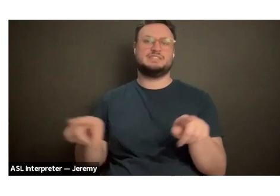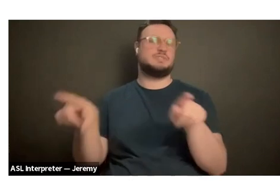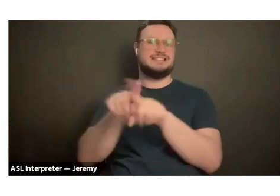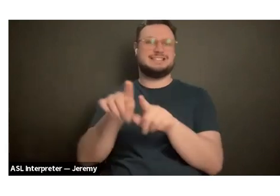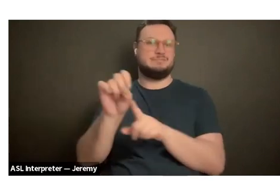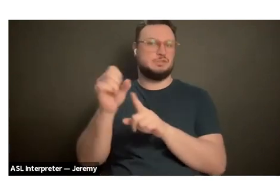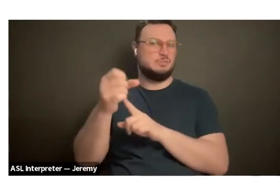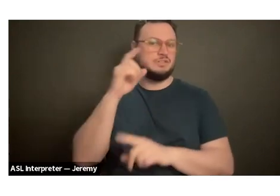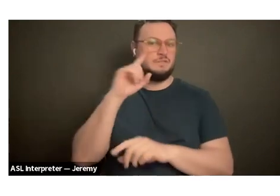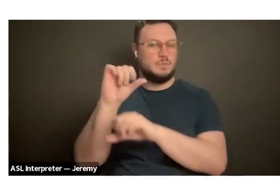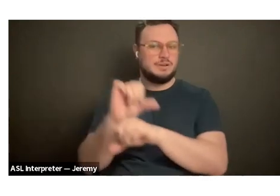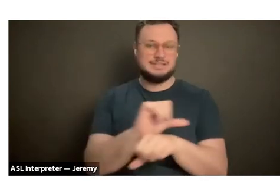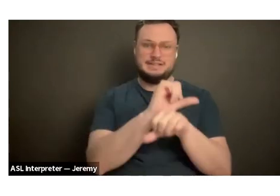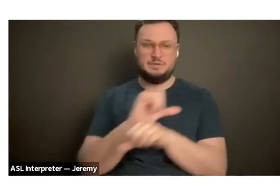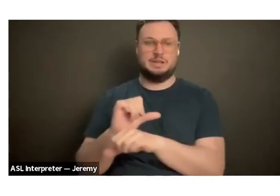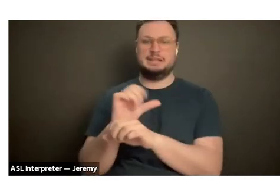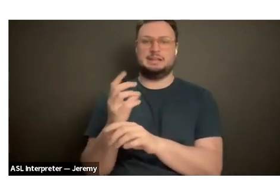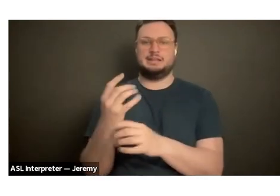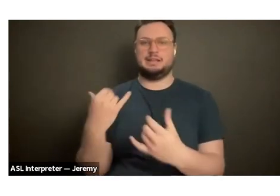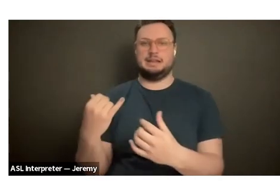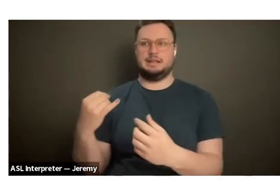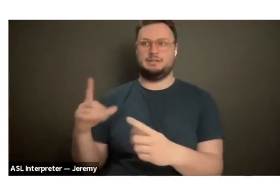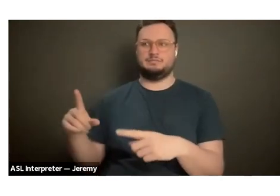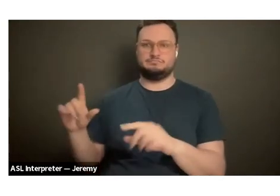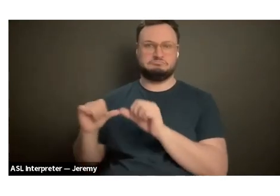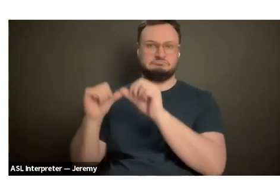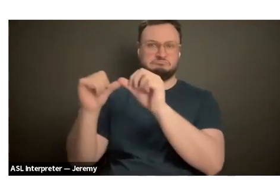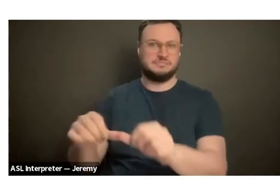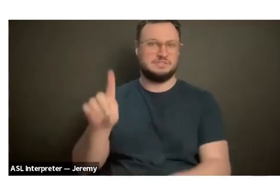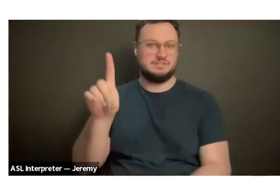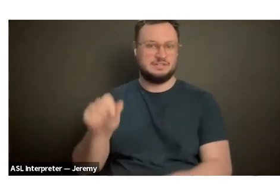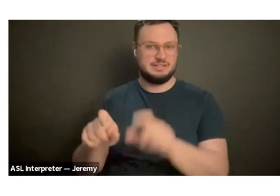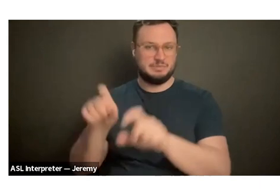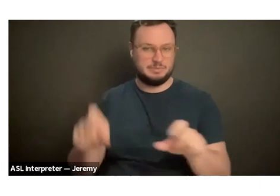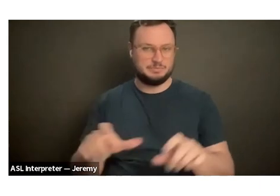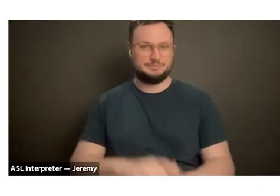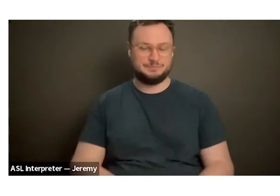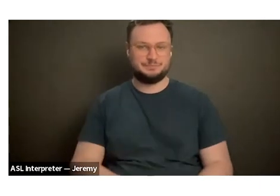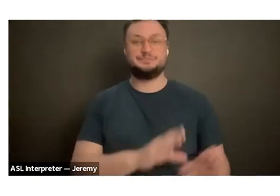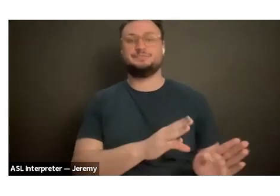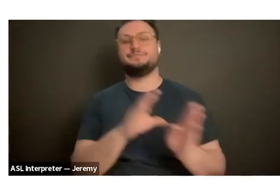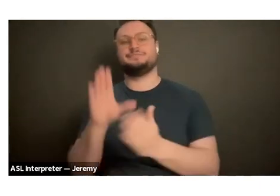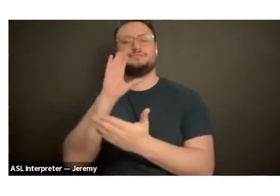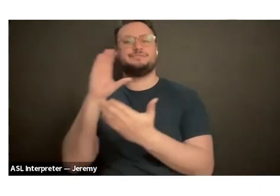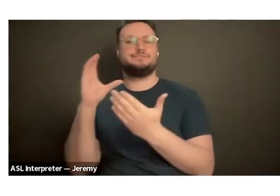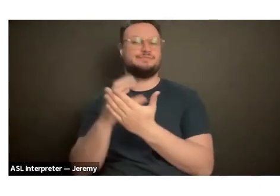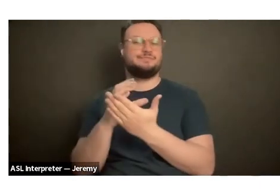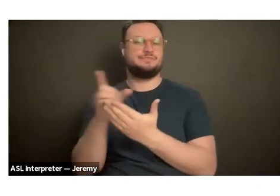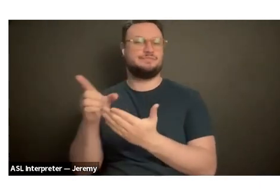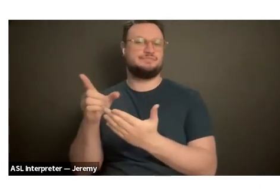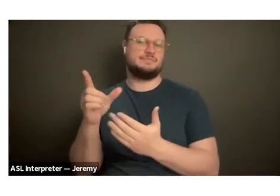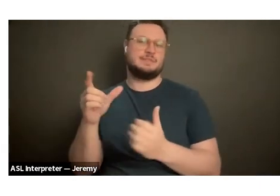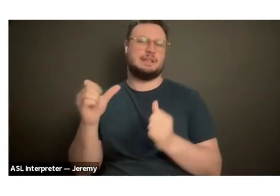well. And on the far right, we have a wonderful gift of Chloe and Harry, who are amazing American